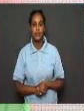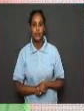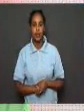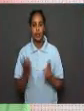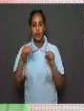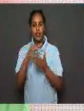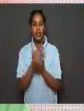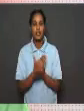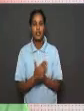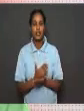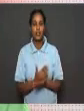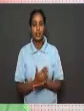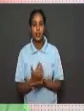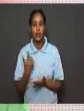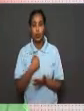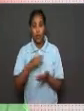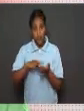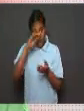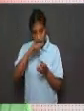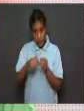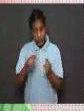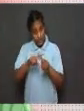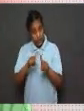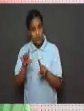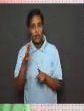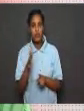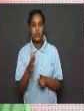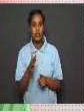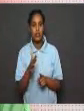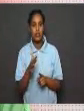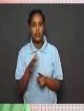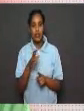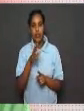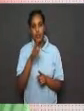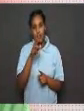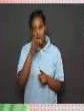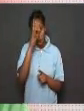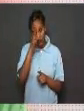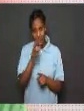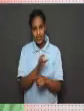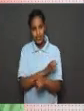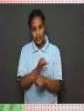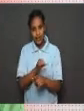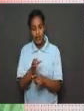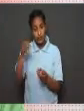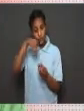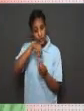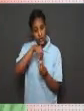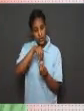In today's lesson, we learned about different types of voltaic cells,